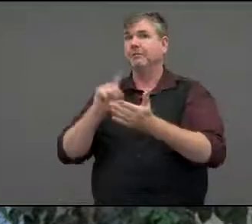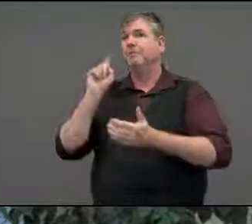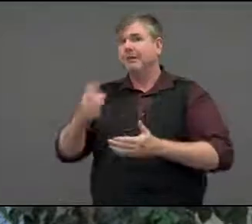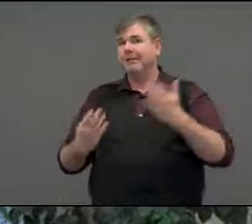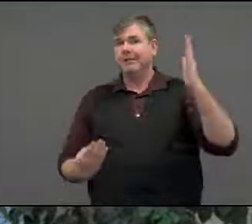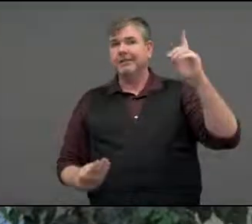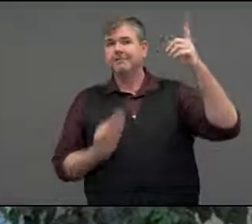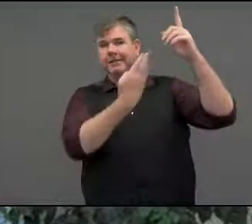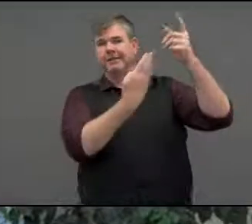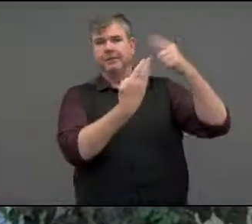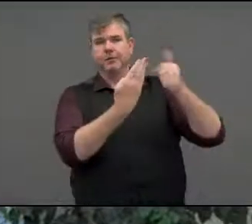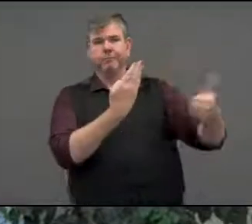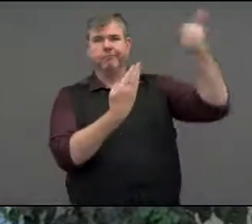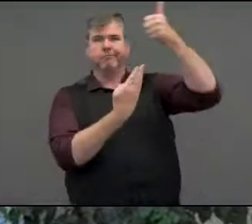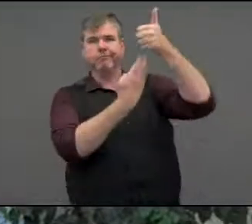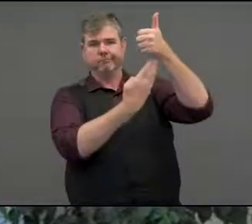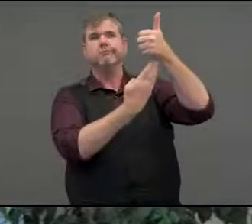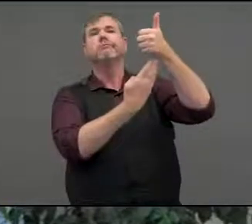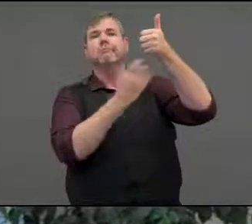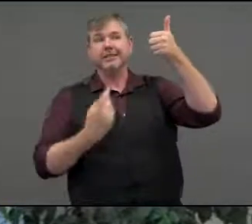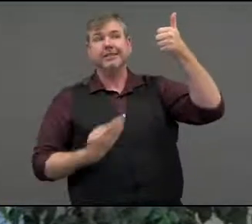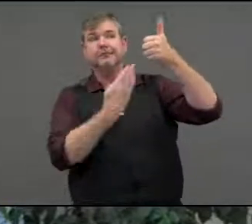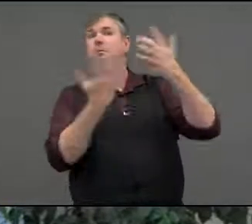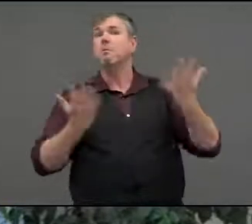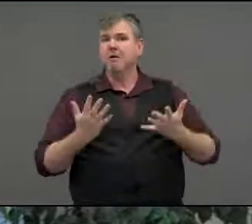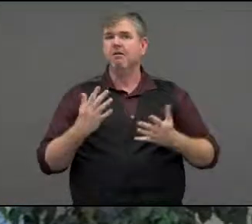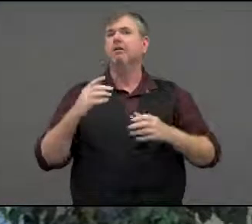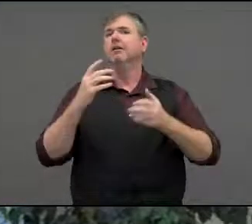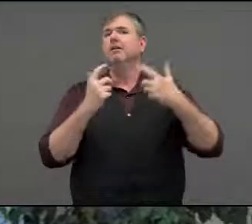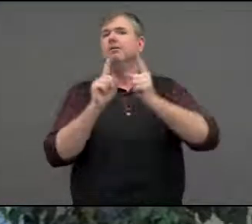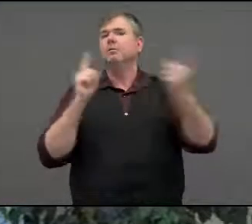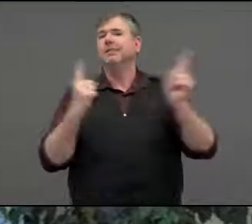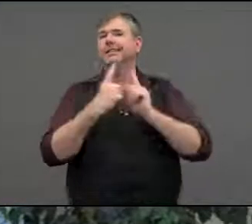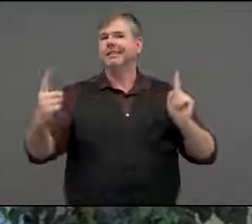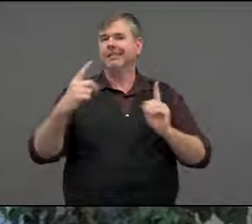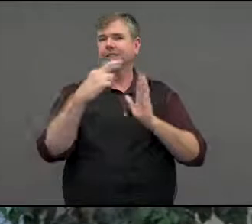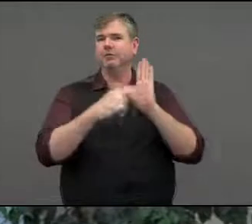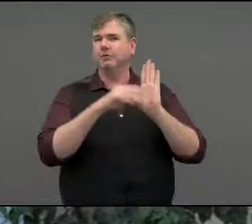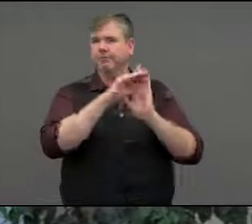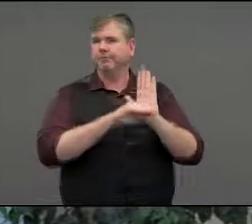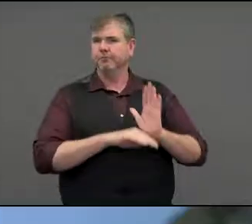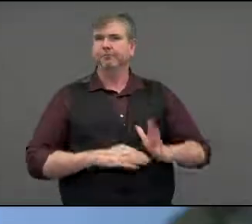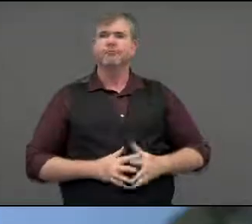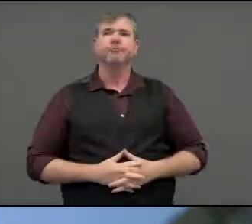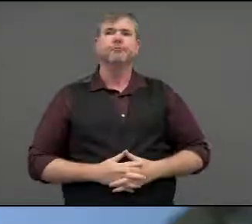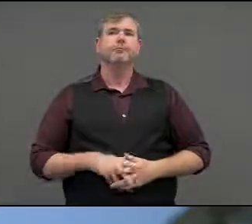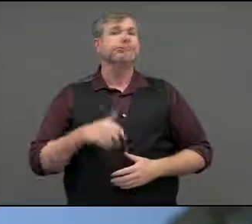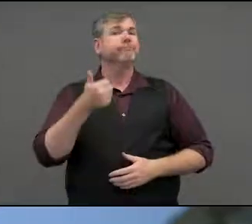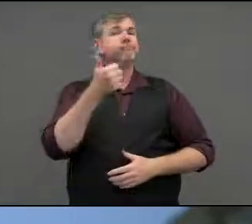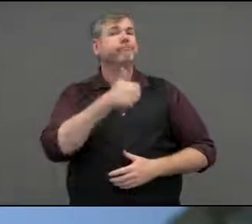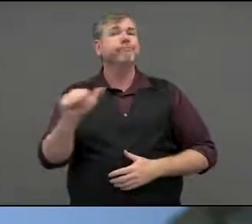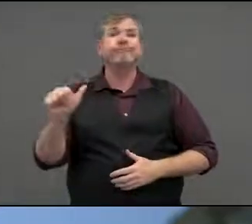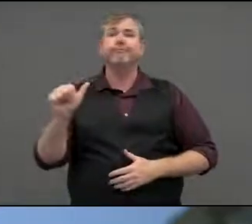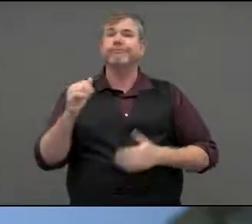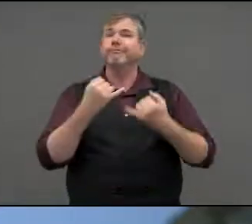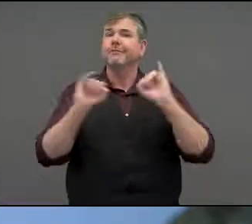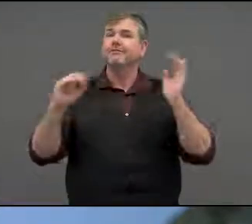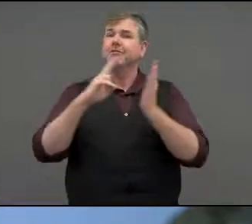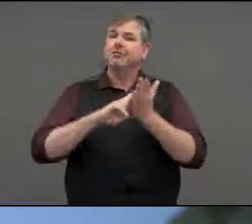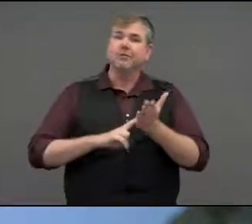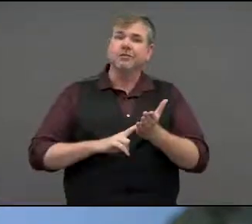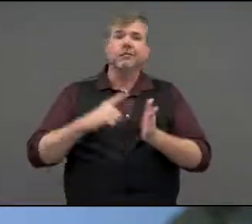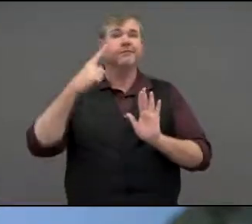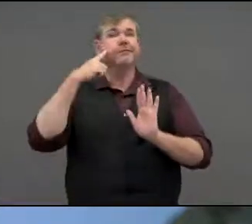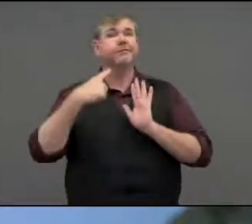to the general contractor, as well as other independent contractors in other positions in this county, like, for example,